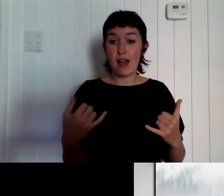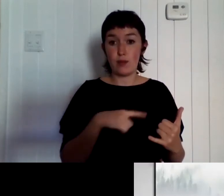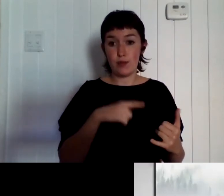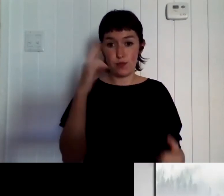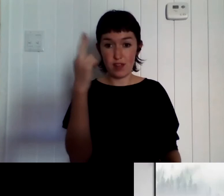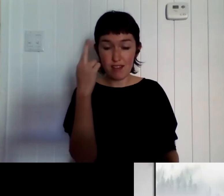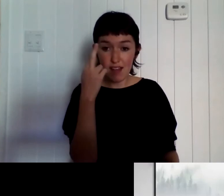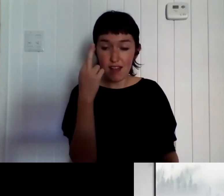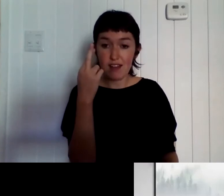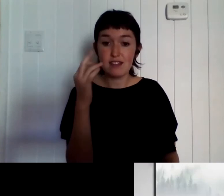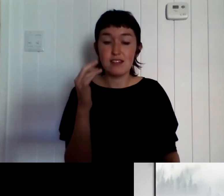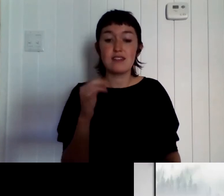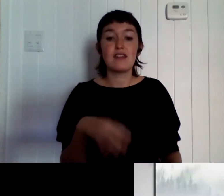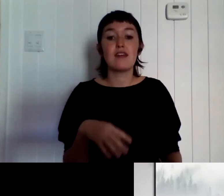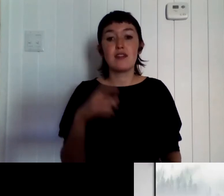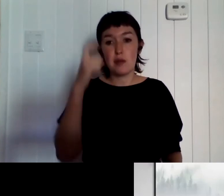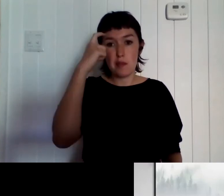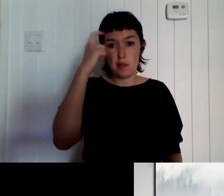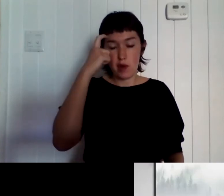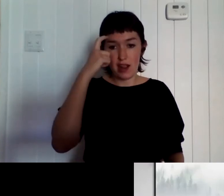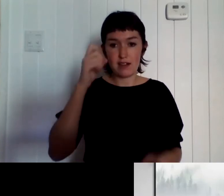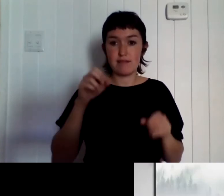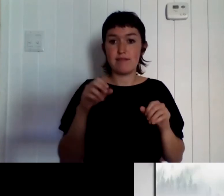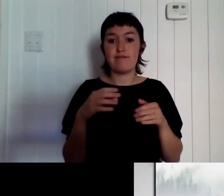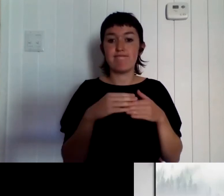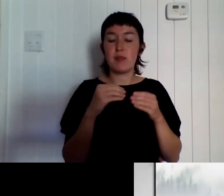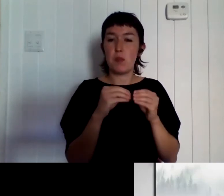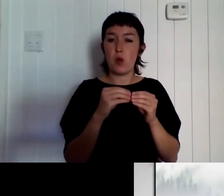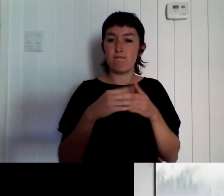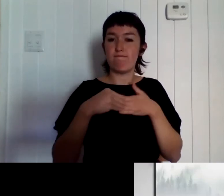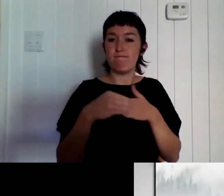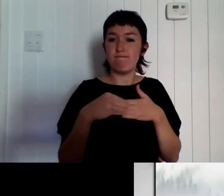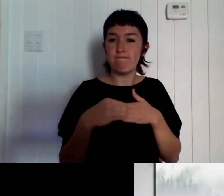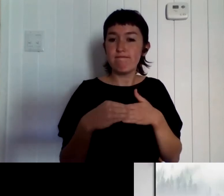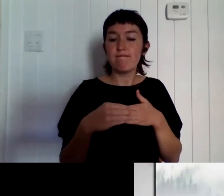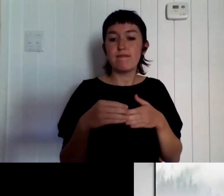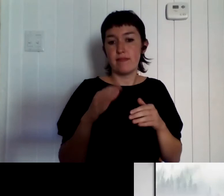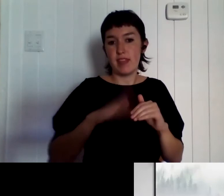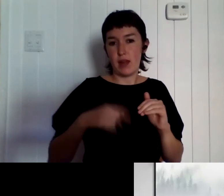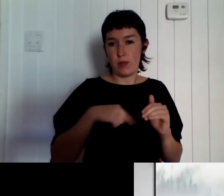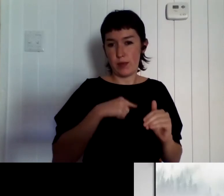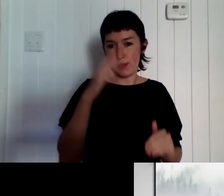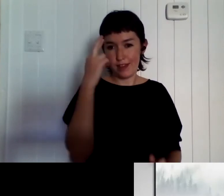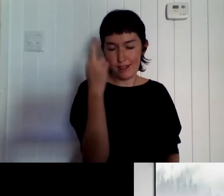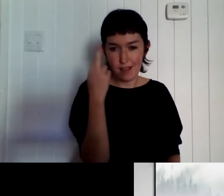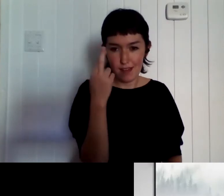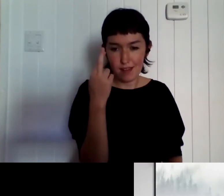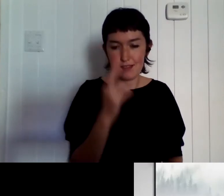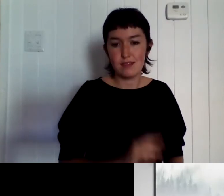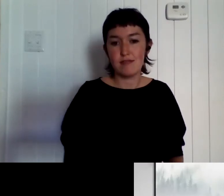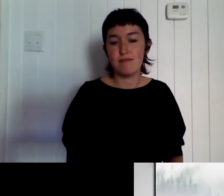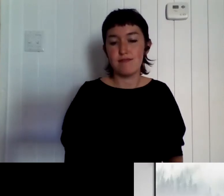of this type of research is that the brain is more plastic or more malleable than we realize. So if somebody